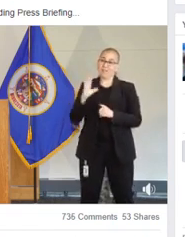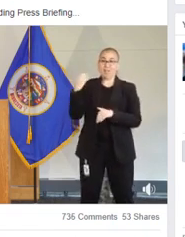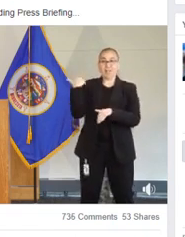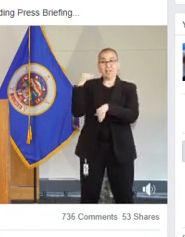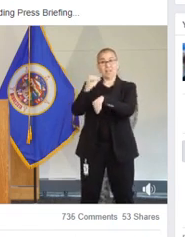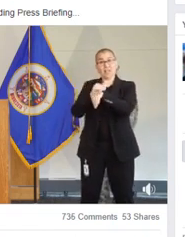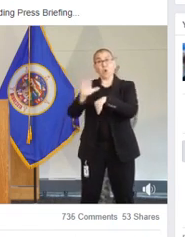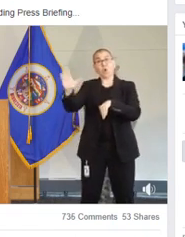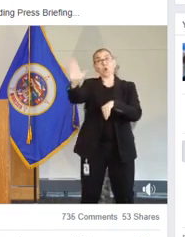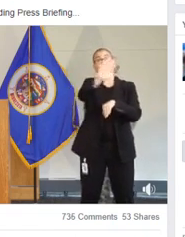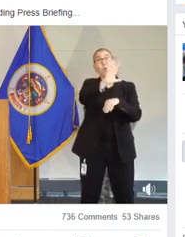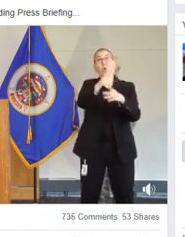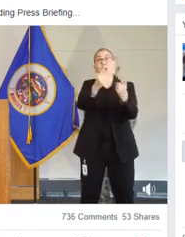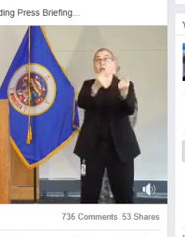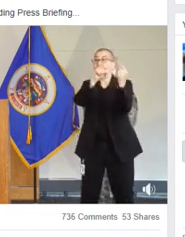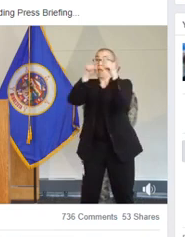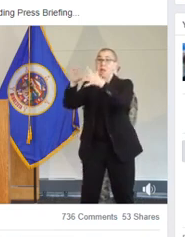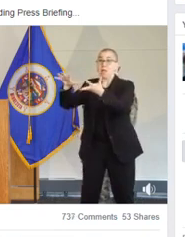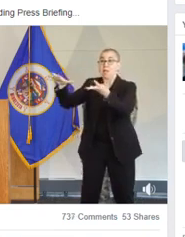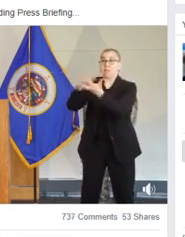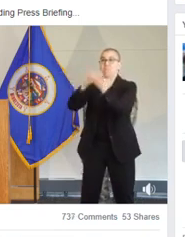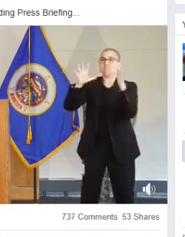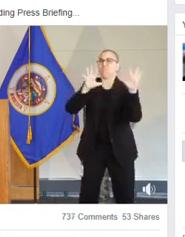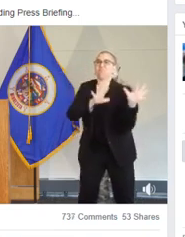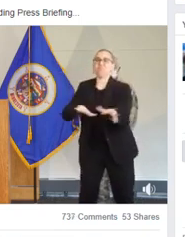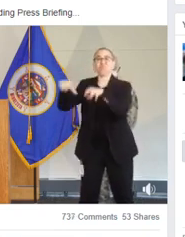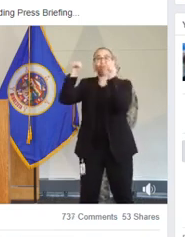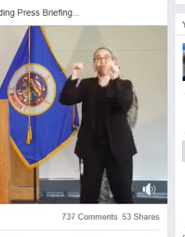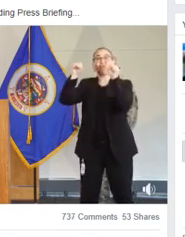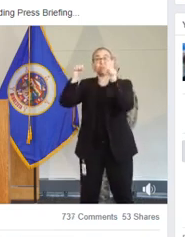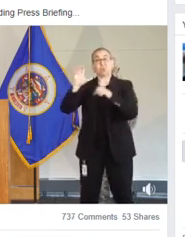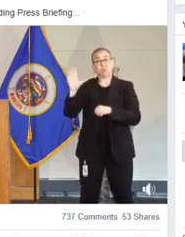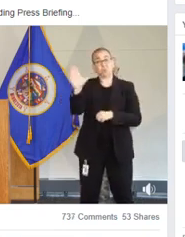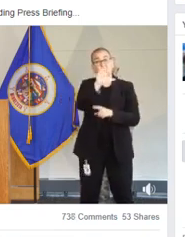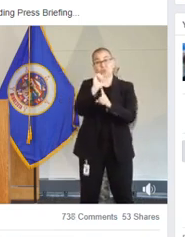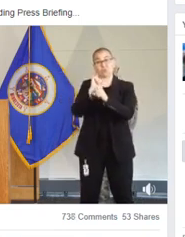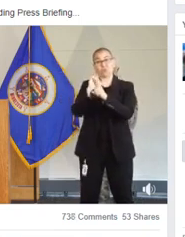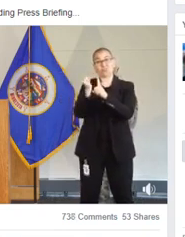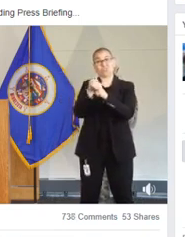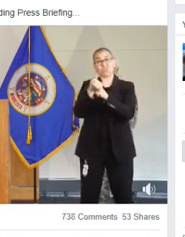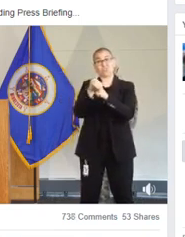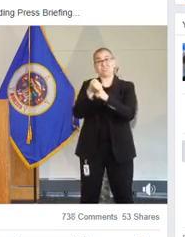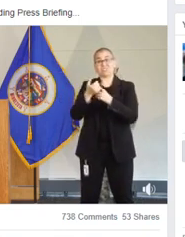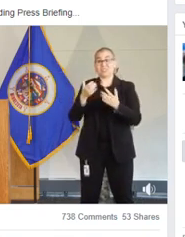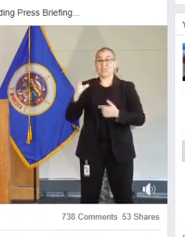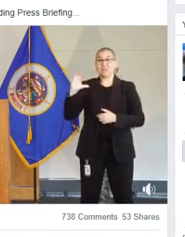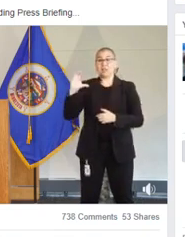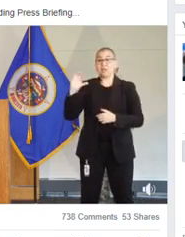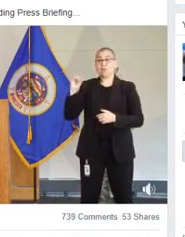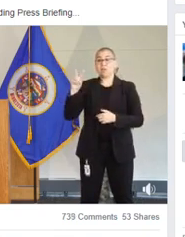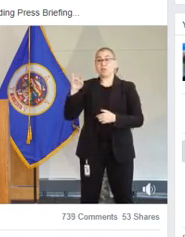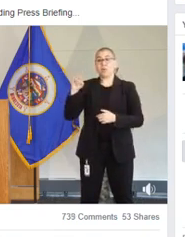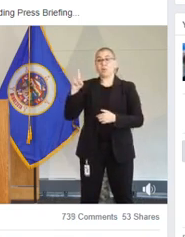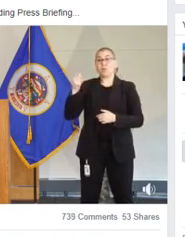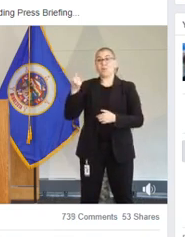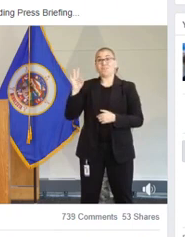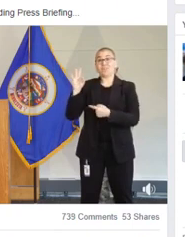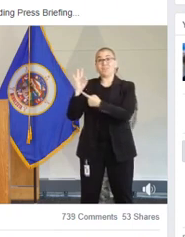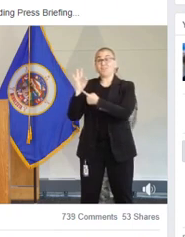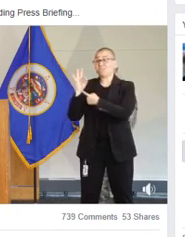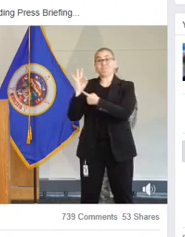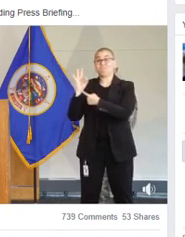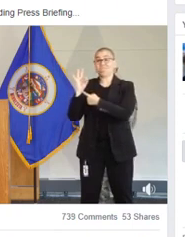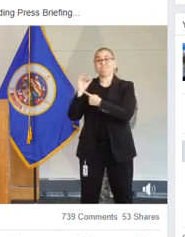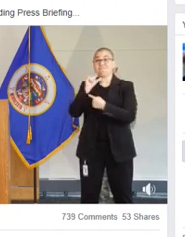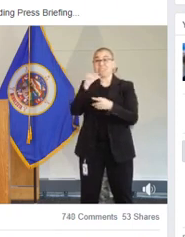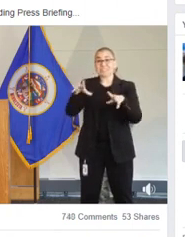situation with Mr. Floyd is intolerable, absolutely unacceptable, and